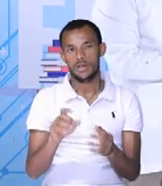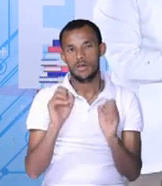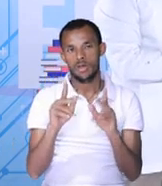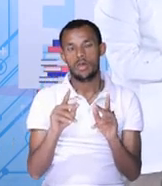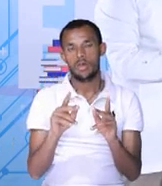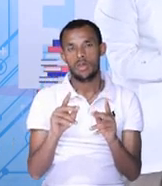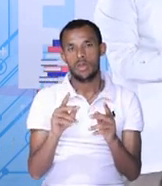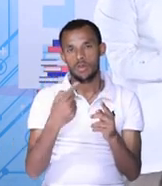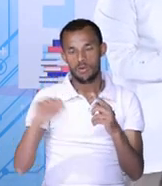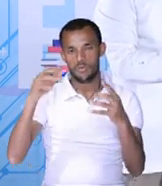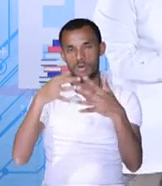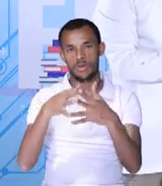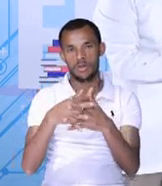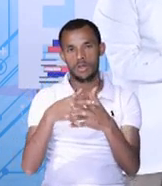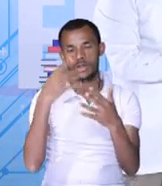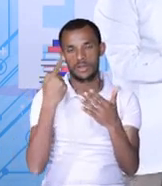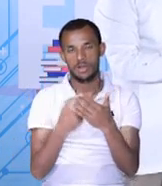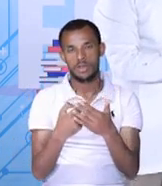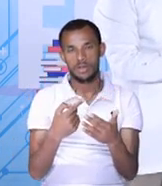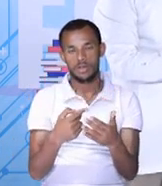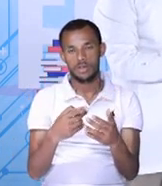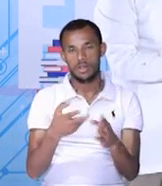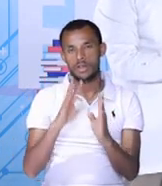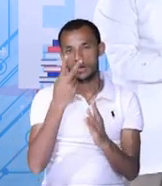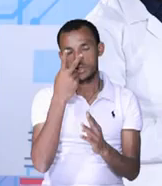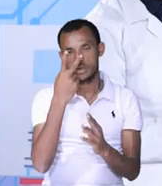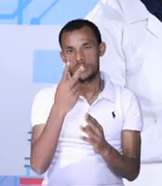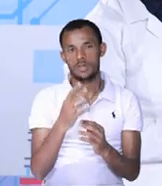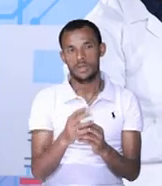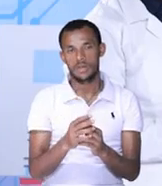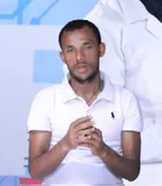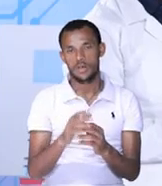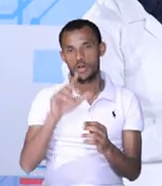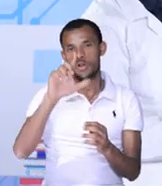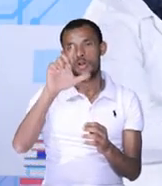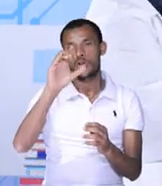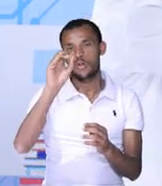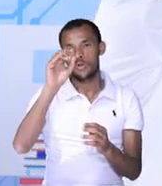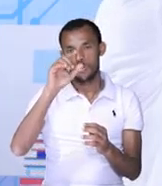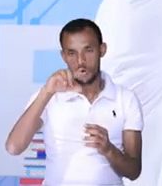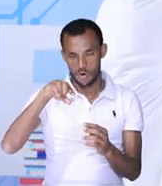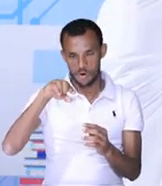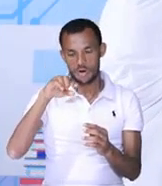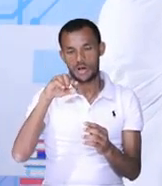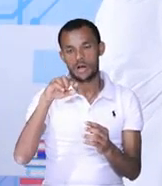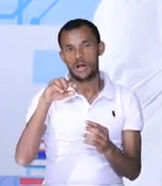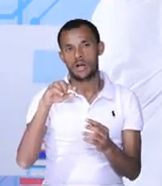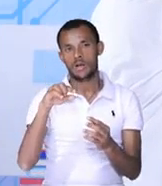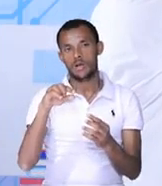Okay, to integrate this, let's use logarithm rule. I can write